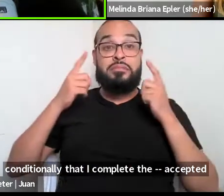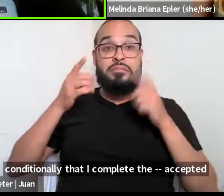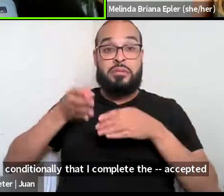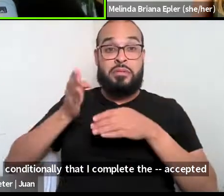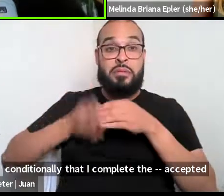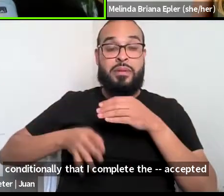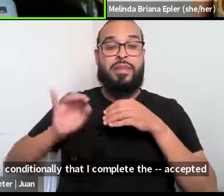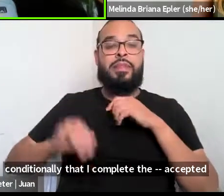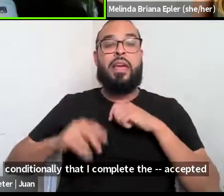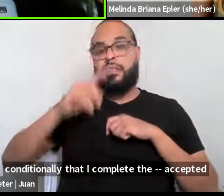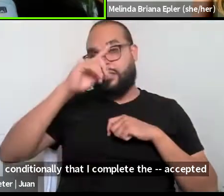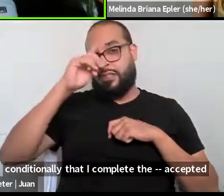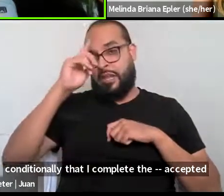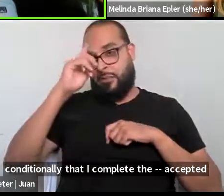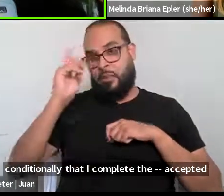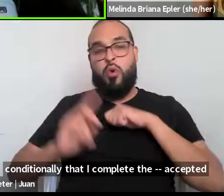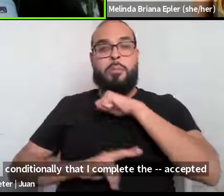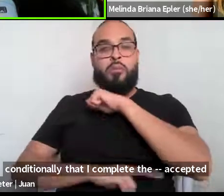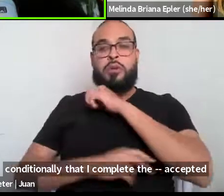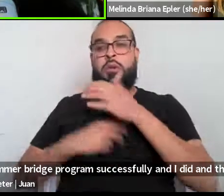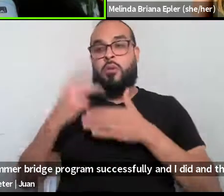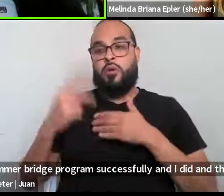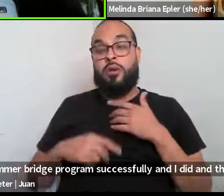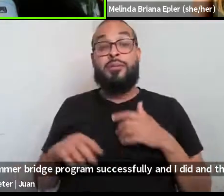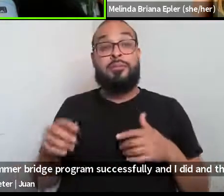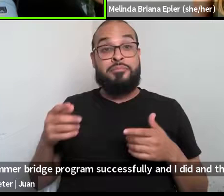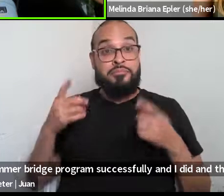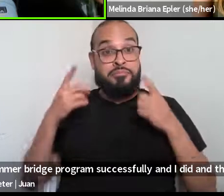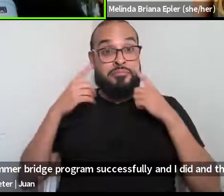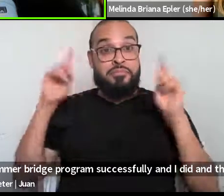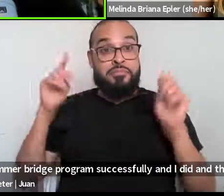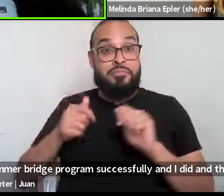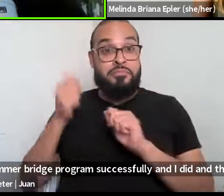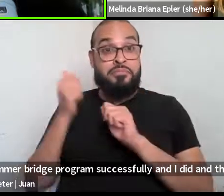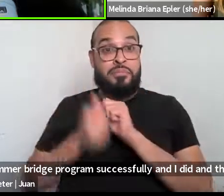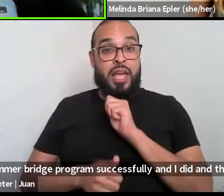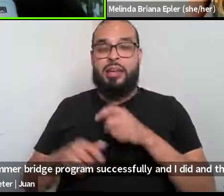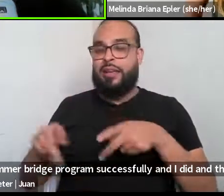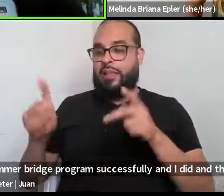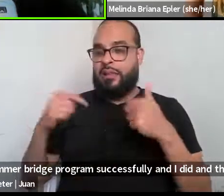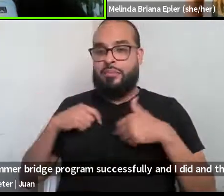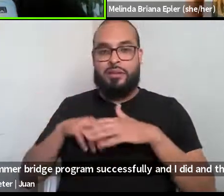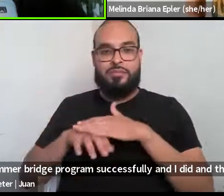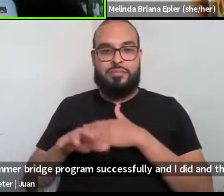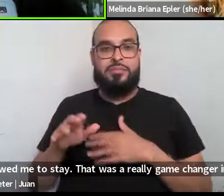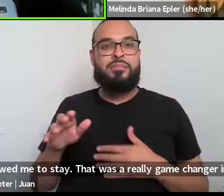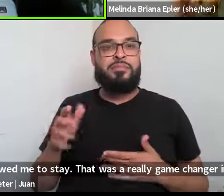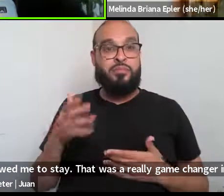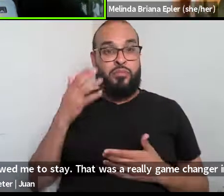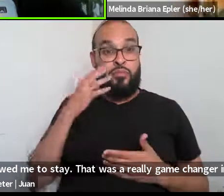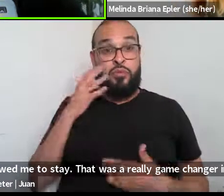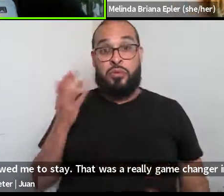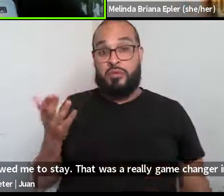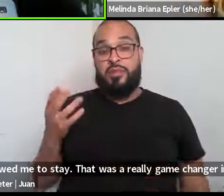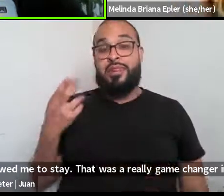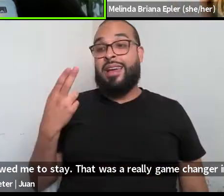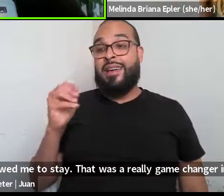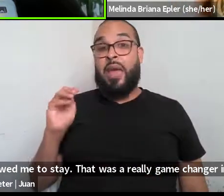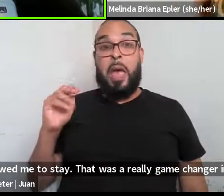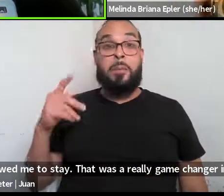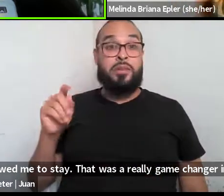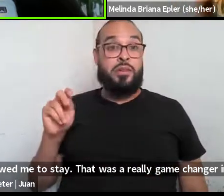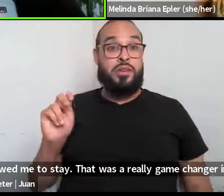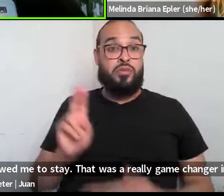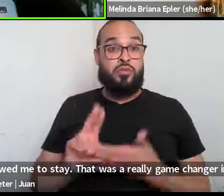allowed me to stay. And that was a real game changer in my life. As you may know, Hampton University is a historically